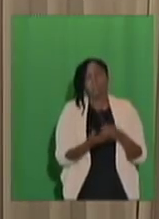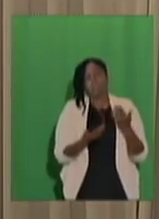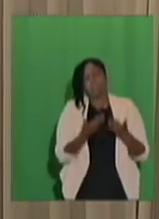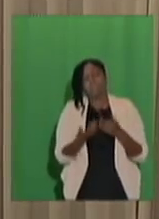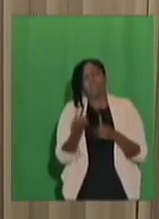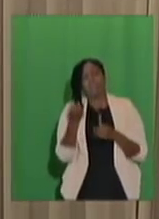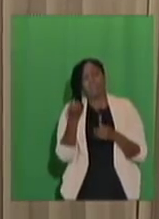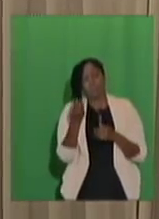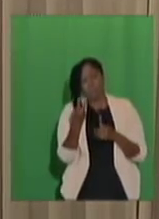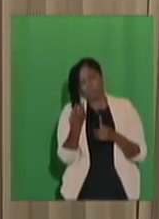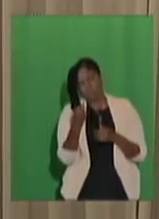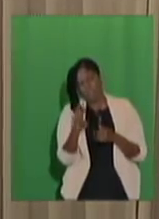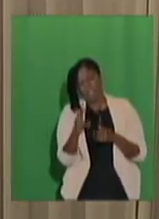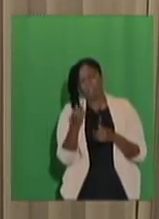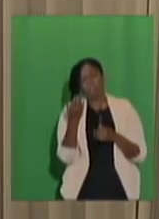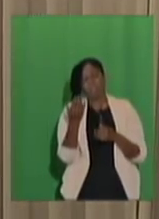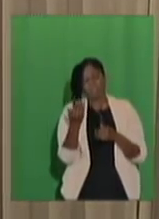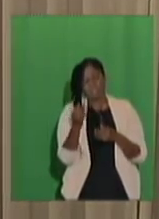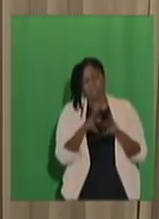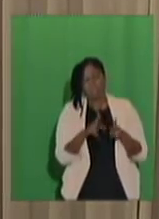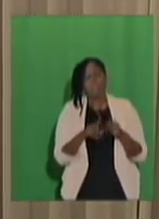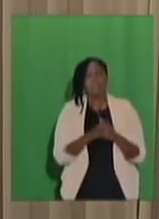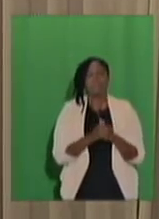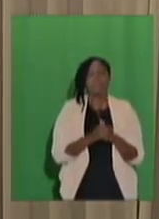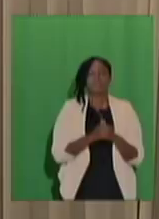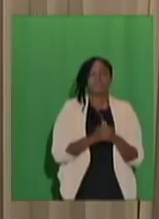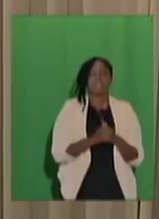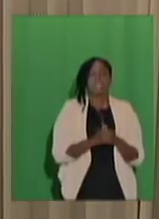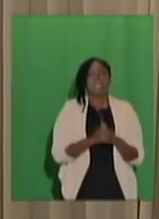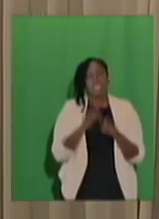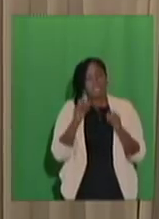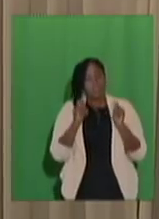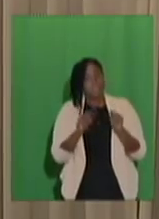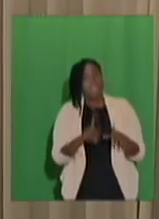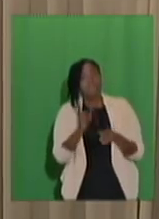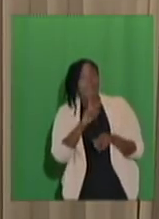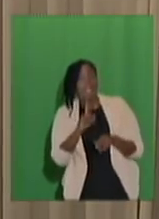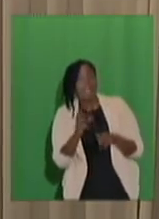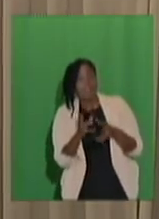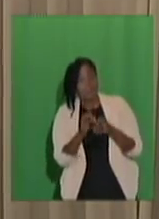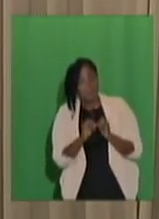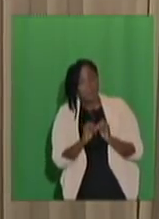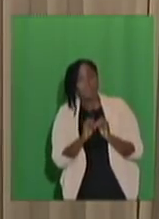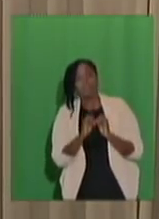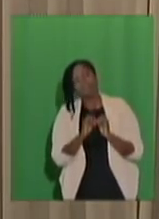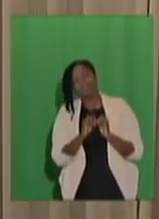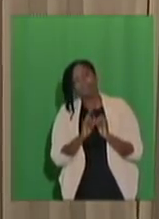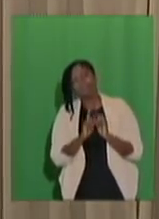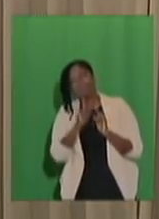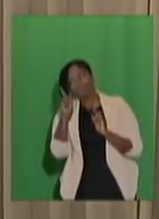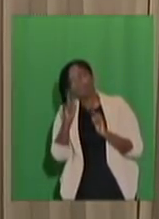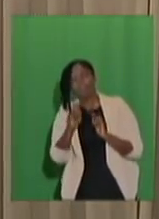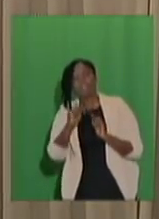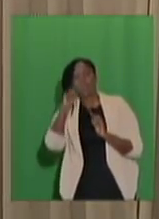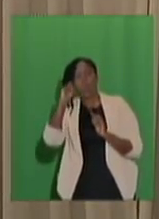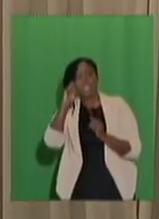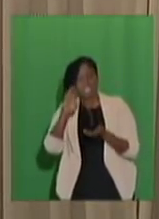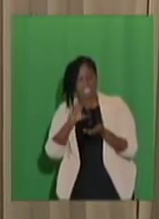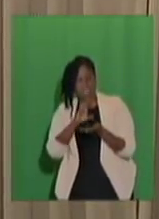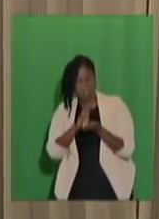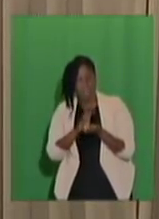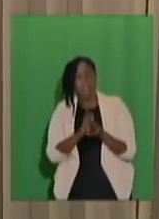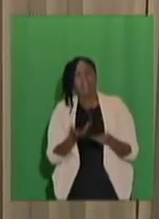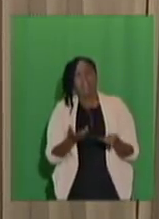of getting first North Central up and running, which is our primary site outside of CAFA. And the process